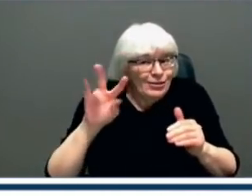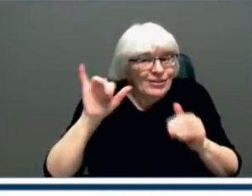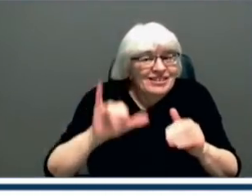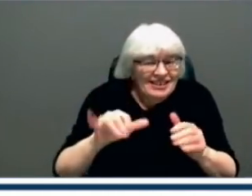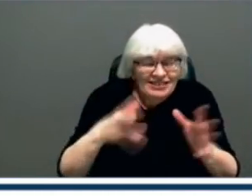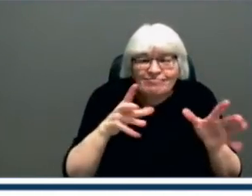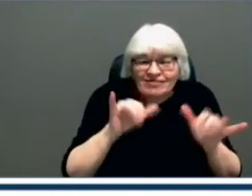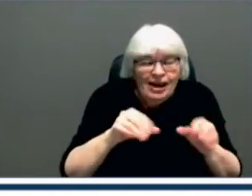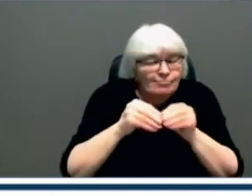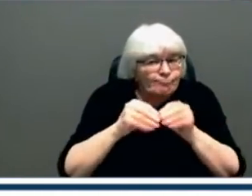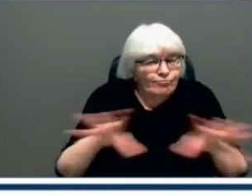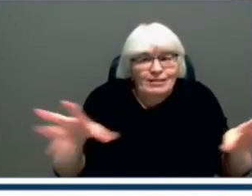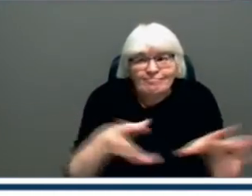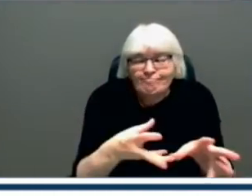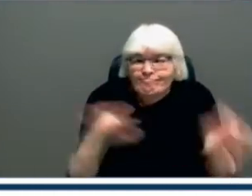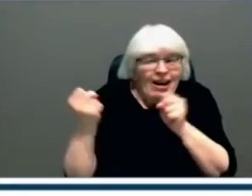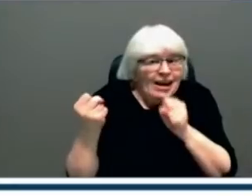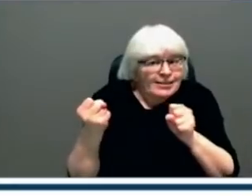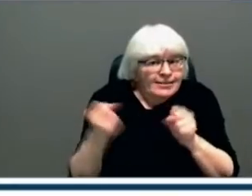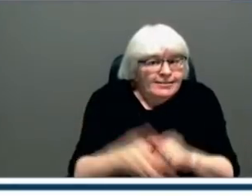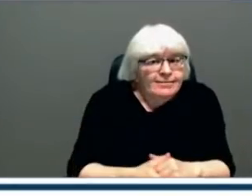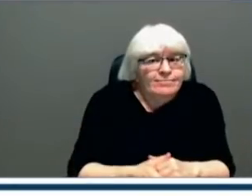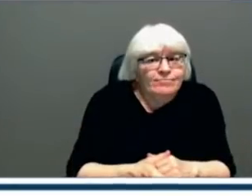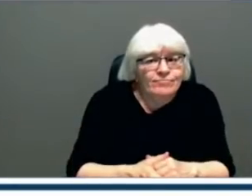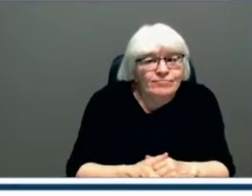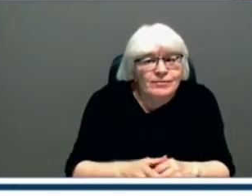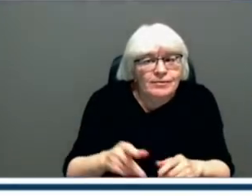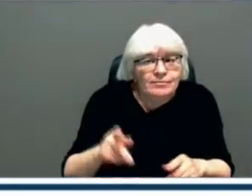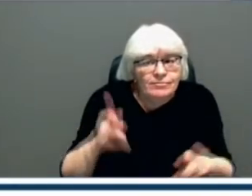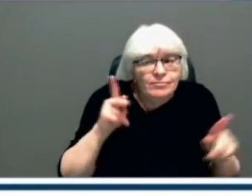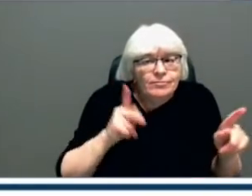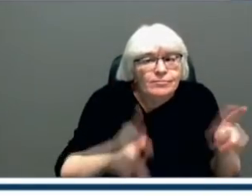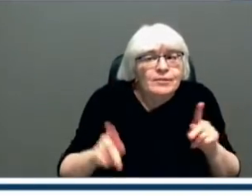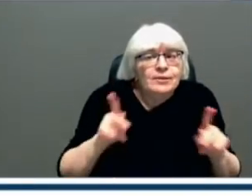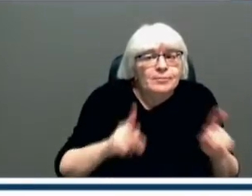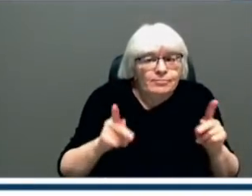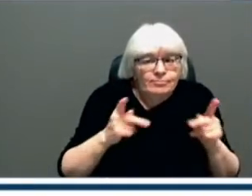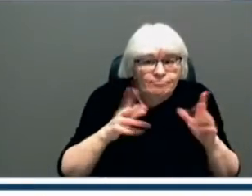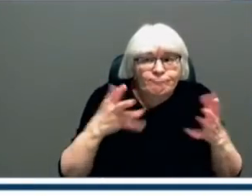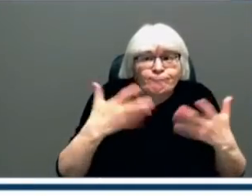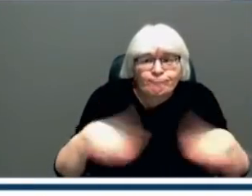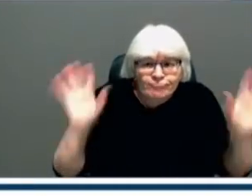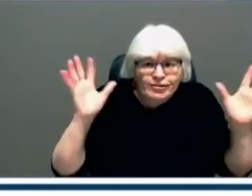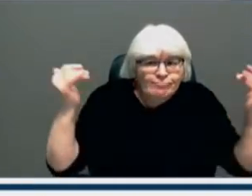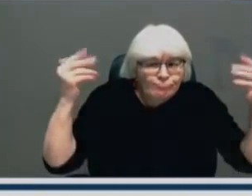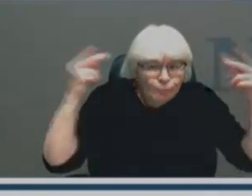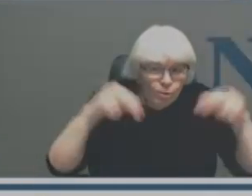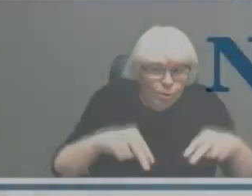And that's all the time we have for questions today. Thank you for joining us for today's update.